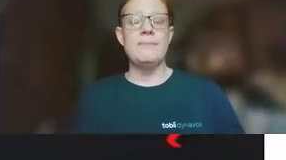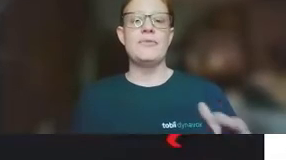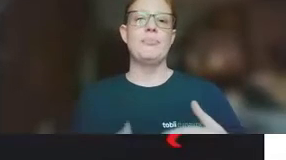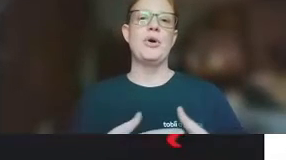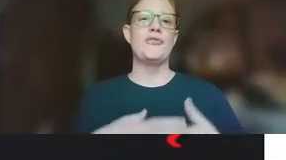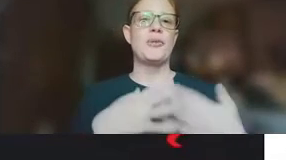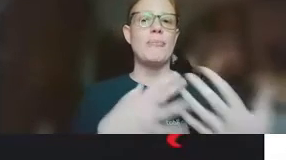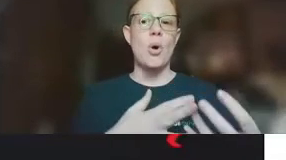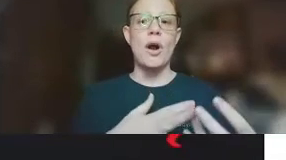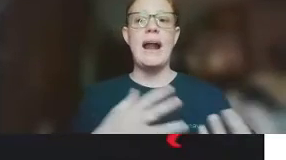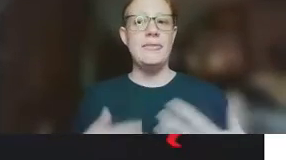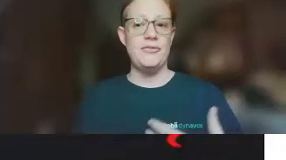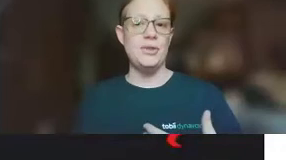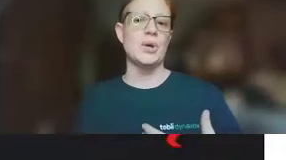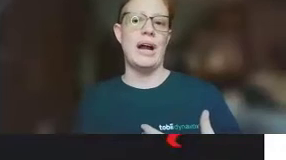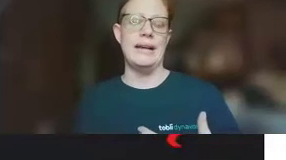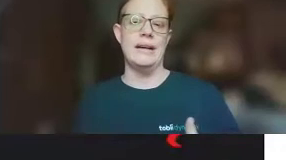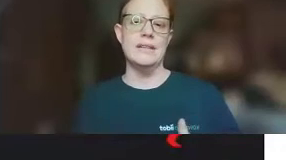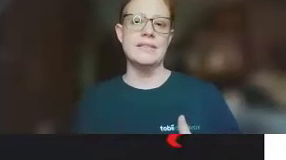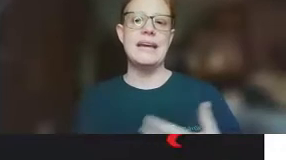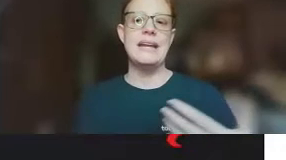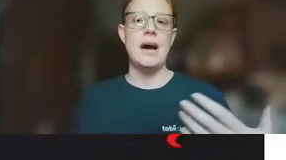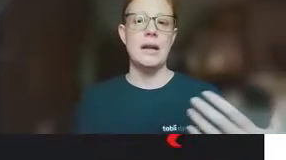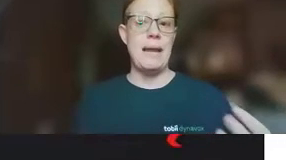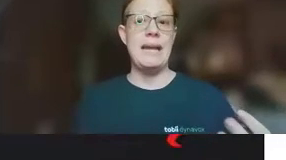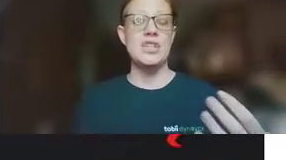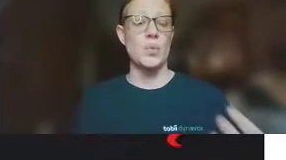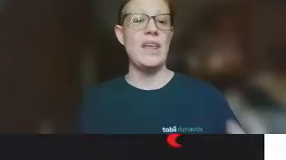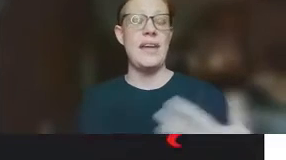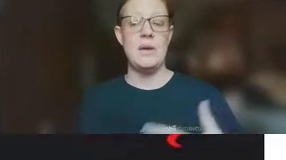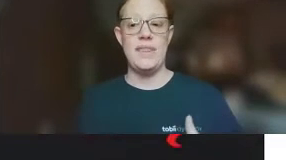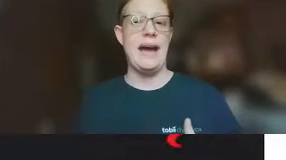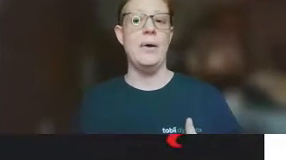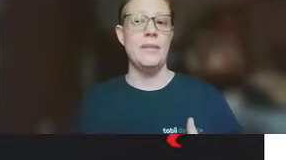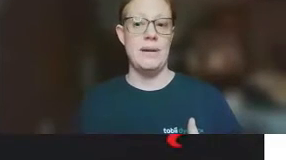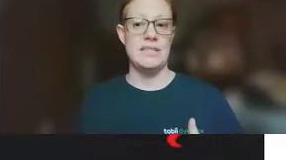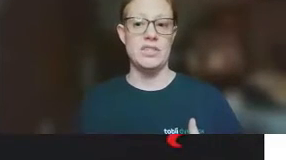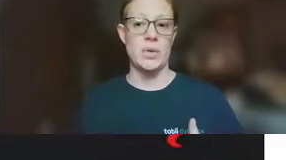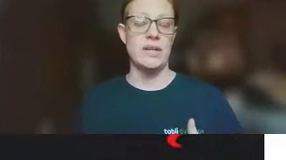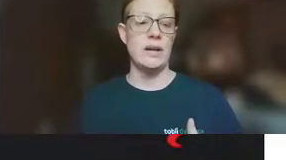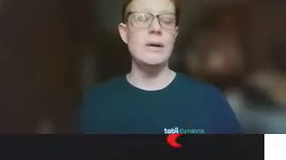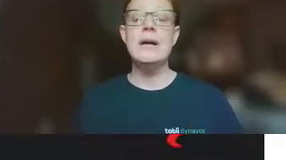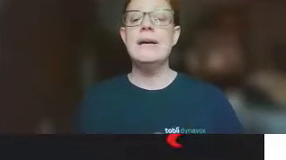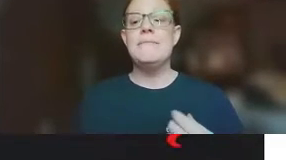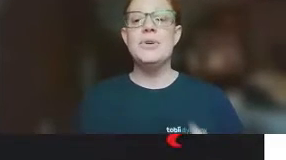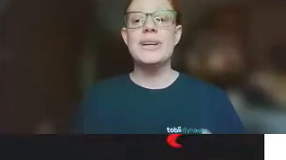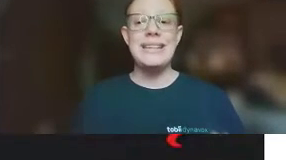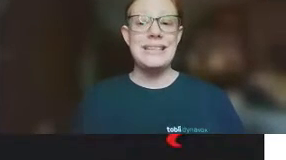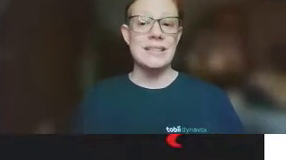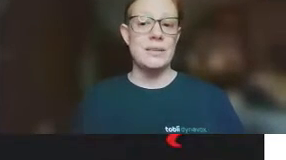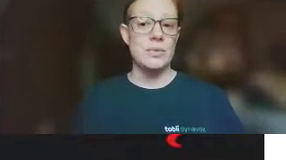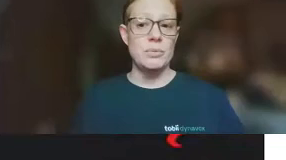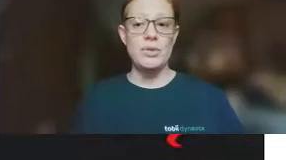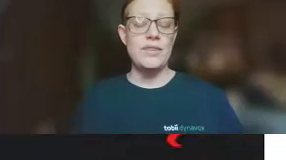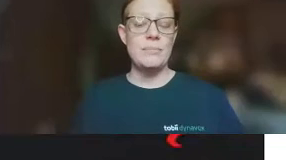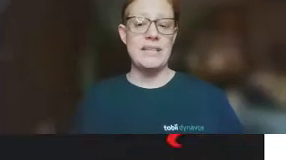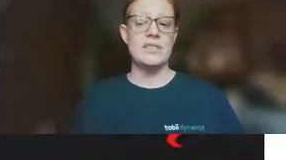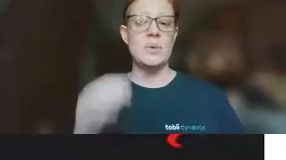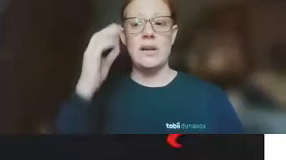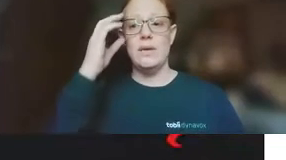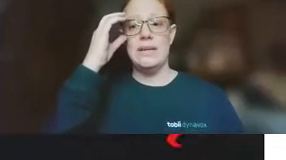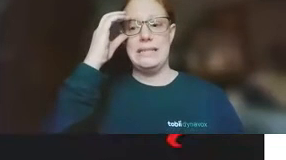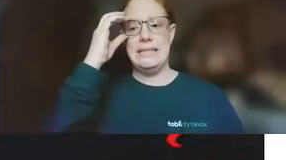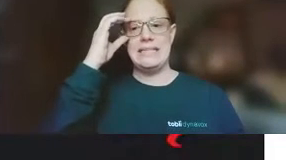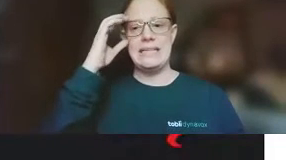look, both for more and fewer icons, and on a page with and without the message window. You can easily remove the